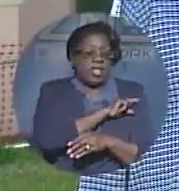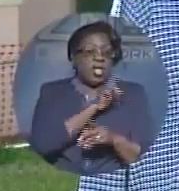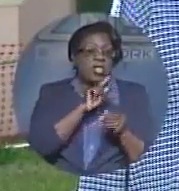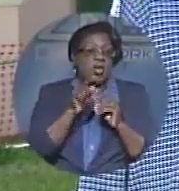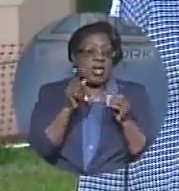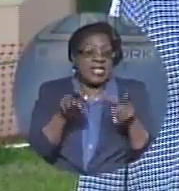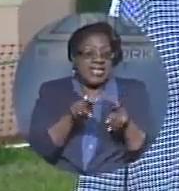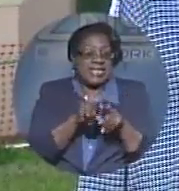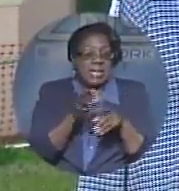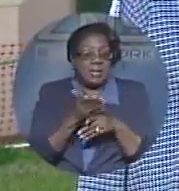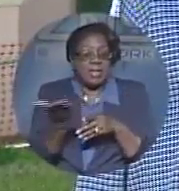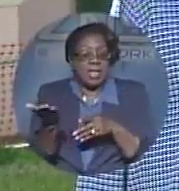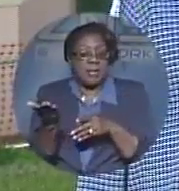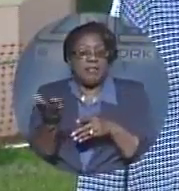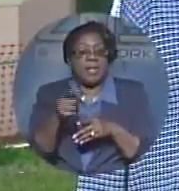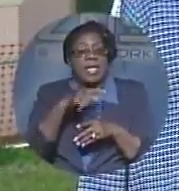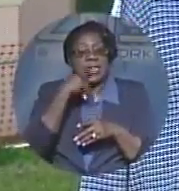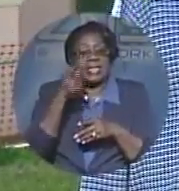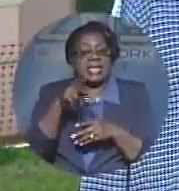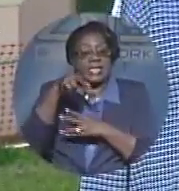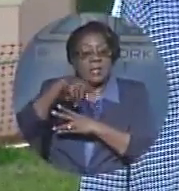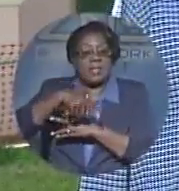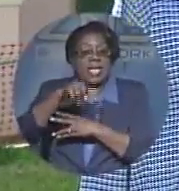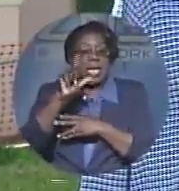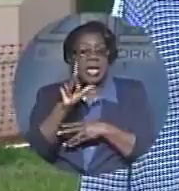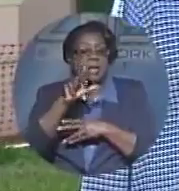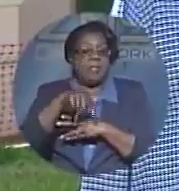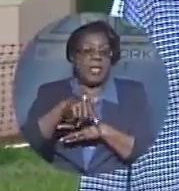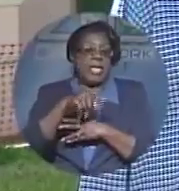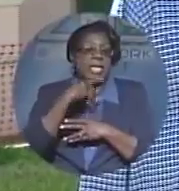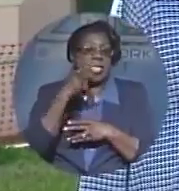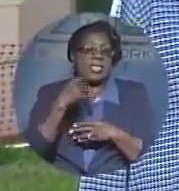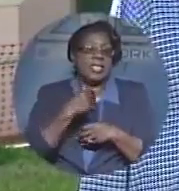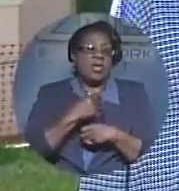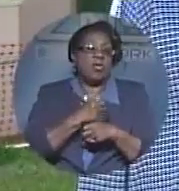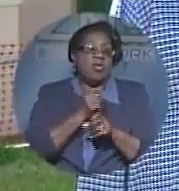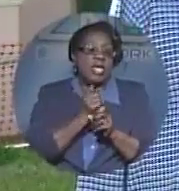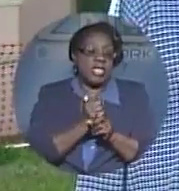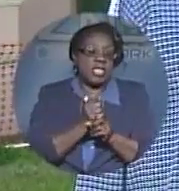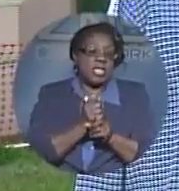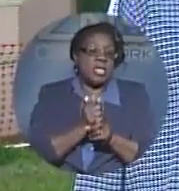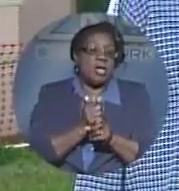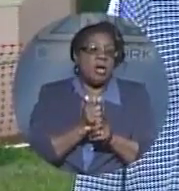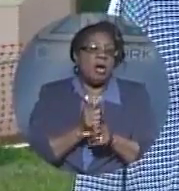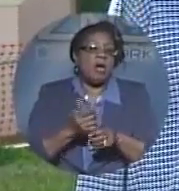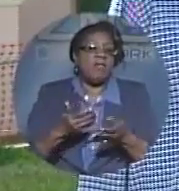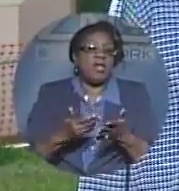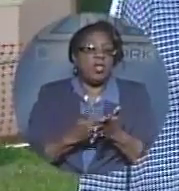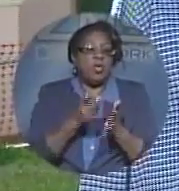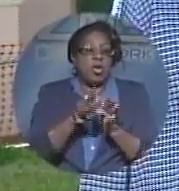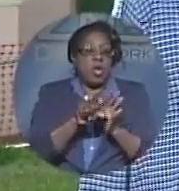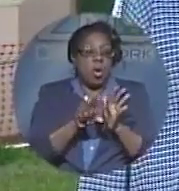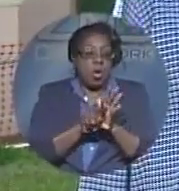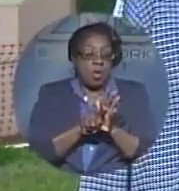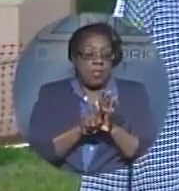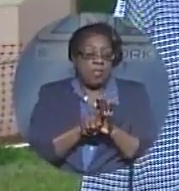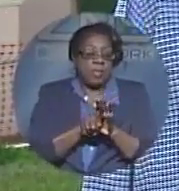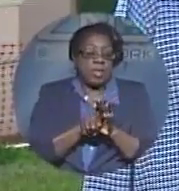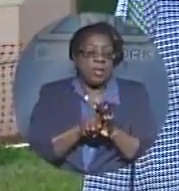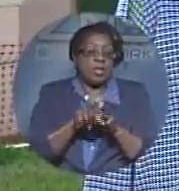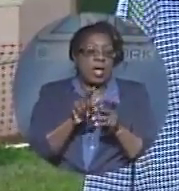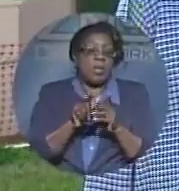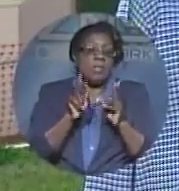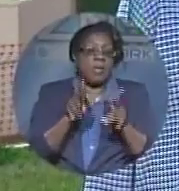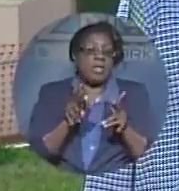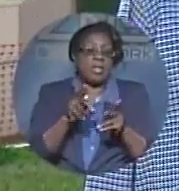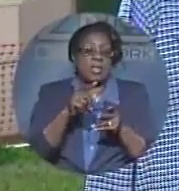In particular, he says the PLP is committed to the creation of a special unit for death penalty sentences so that death penalty appeals